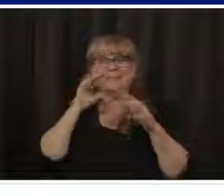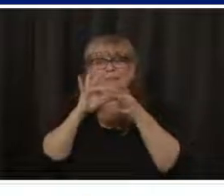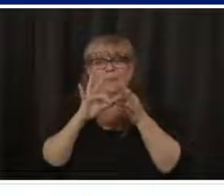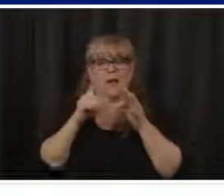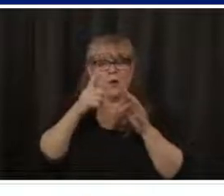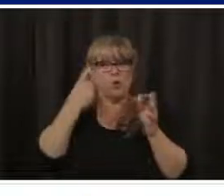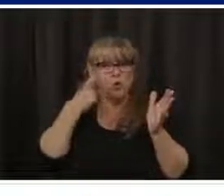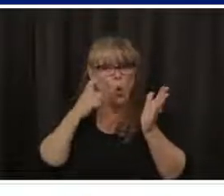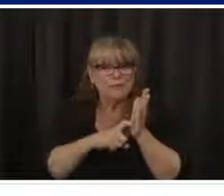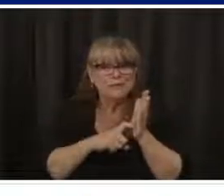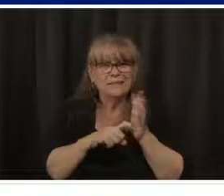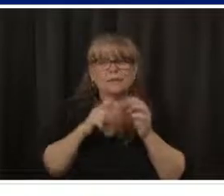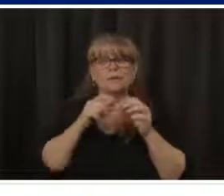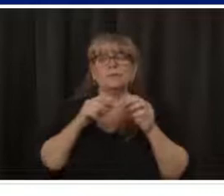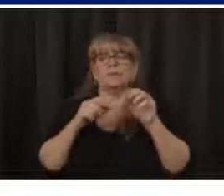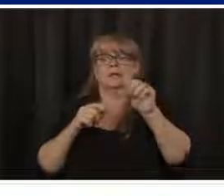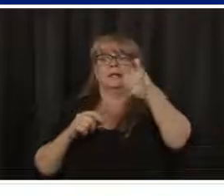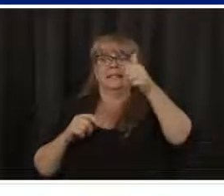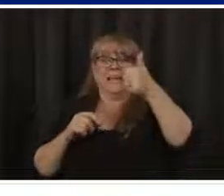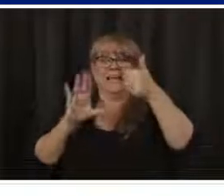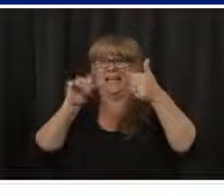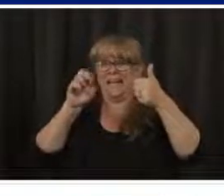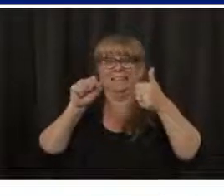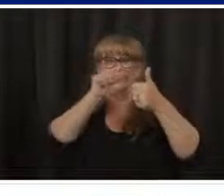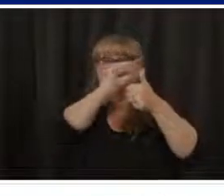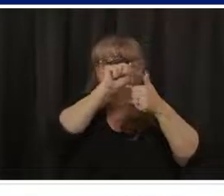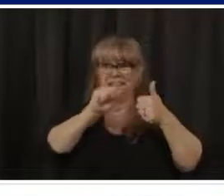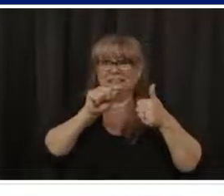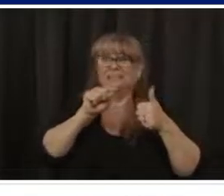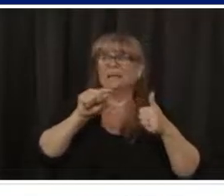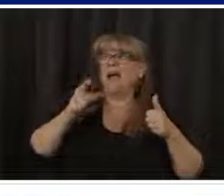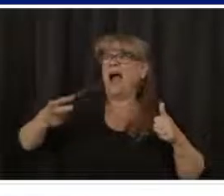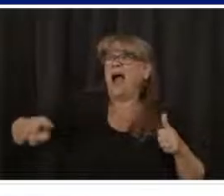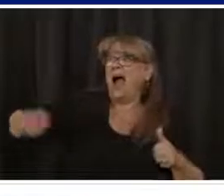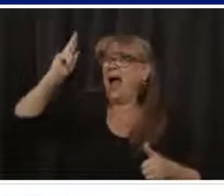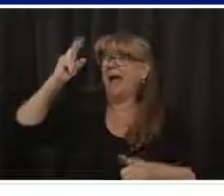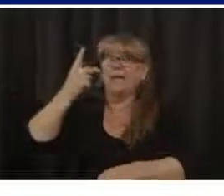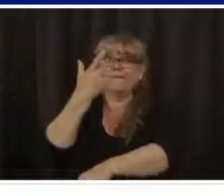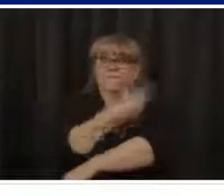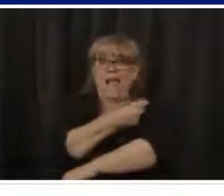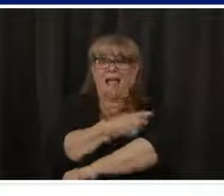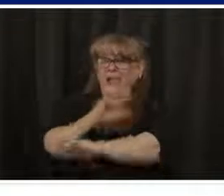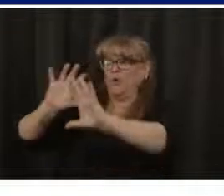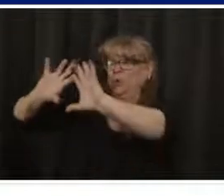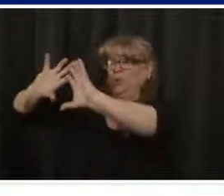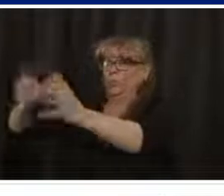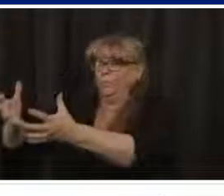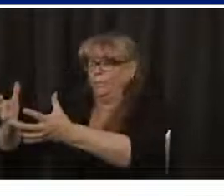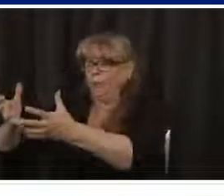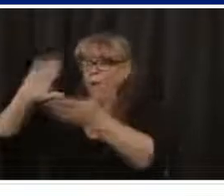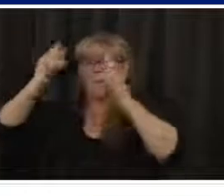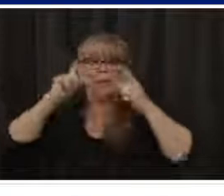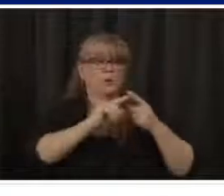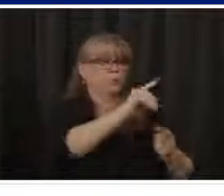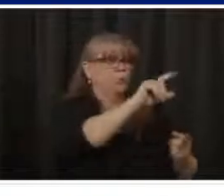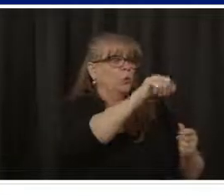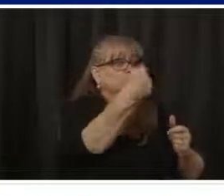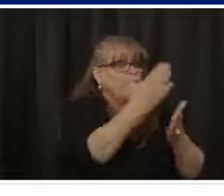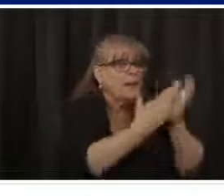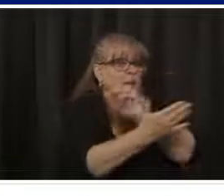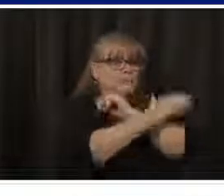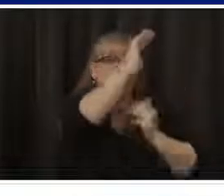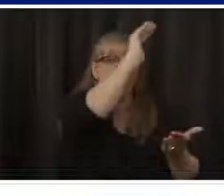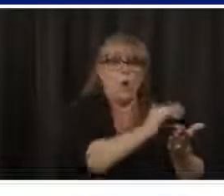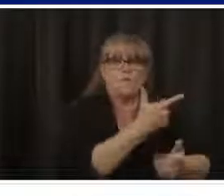case rates in counties that have high vaccination rates compared to counties that have lower vaccination rates. And so this is a correlation